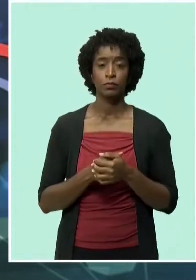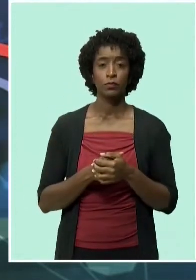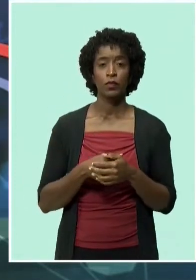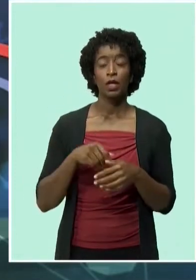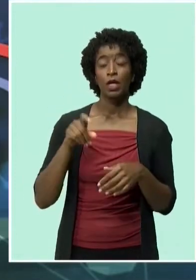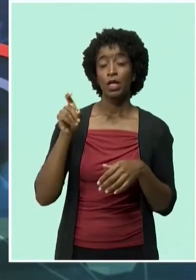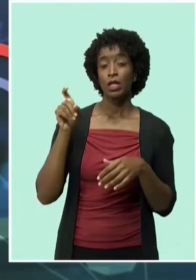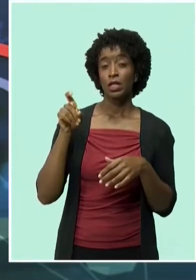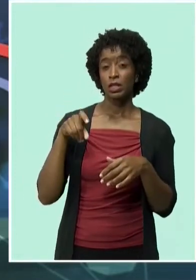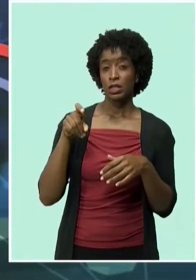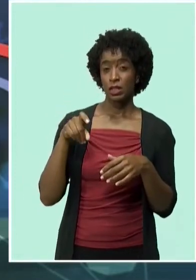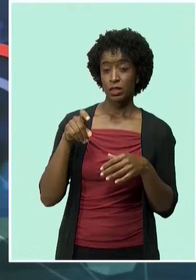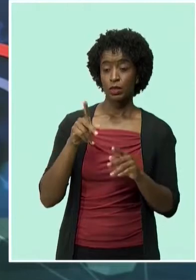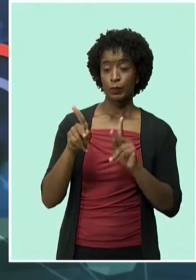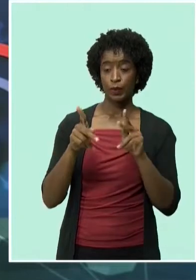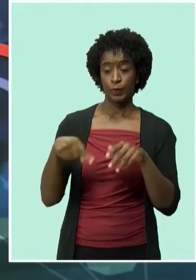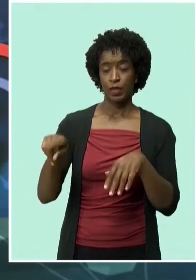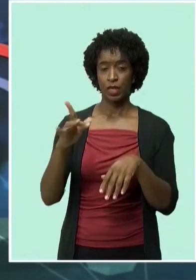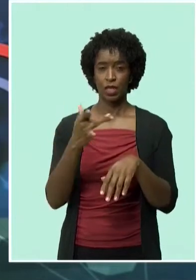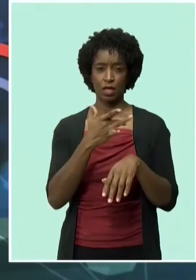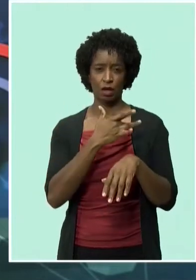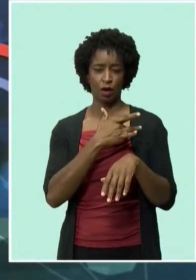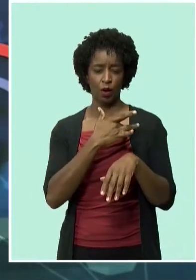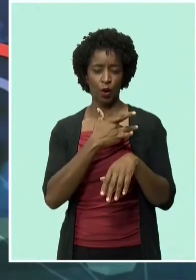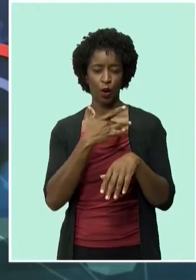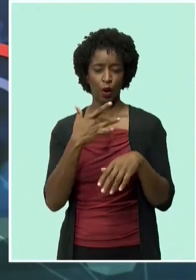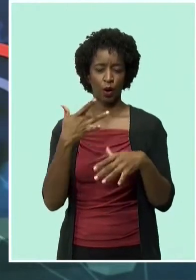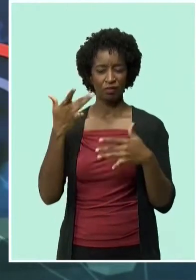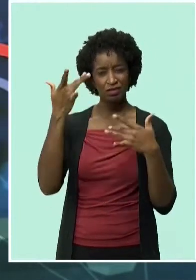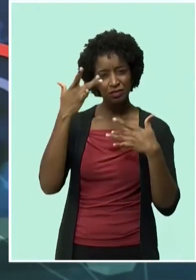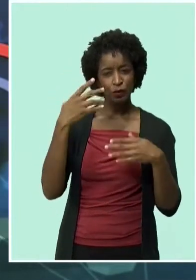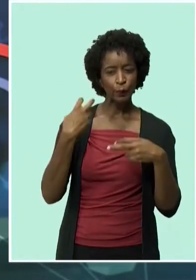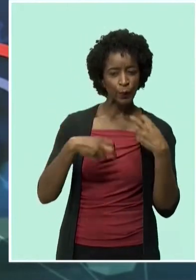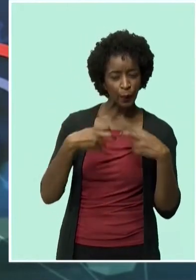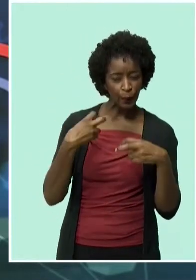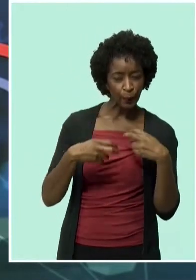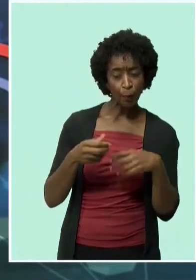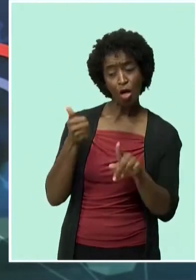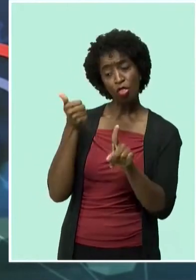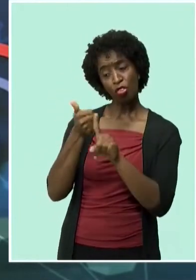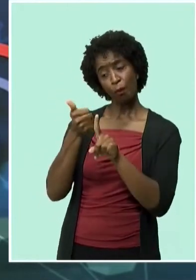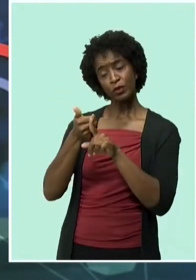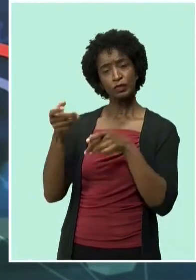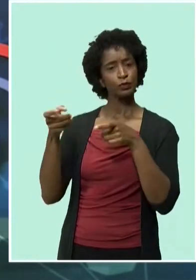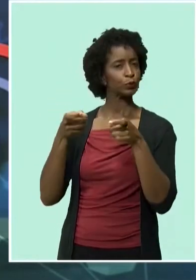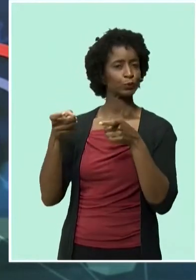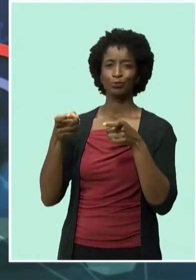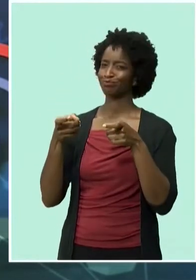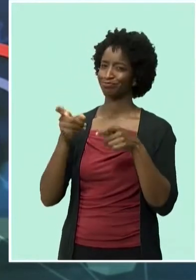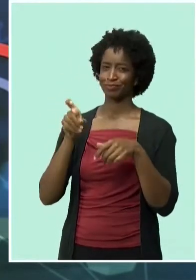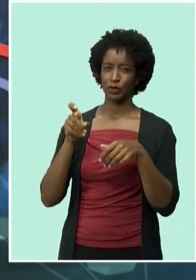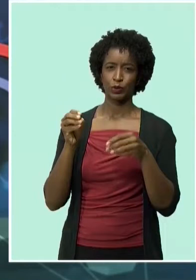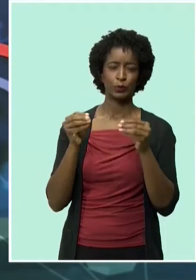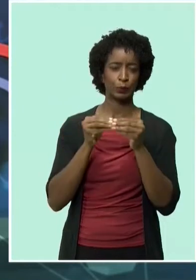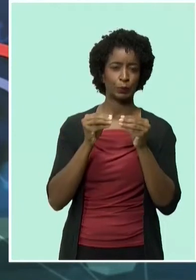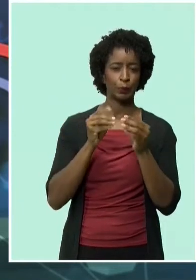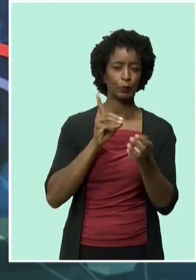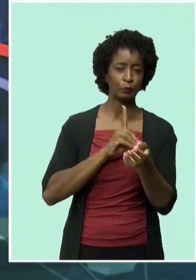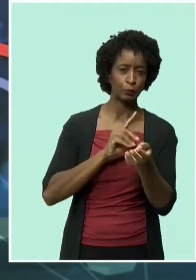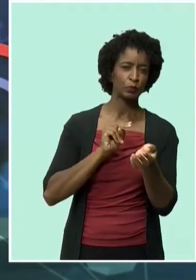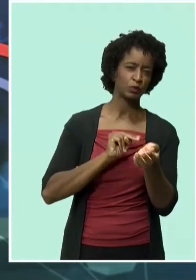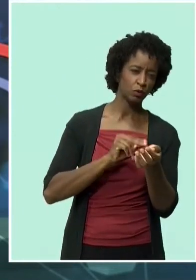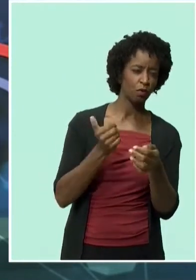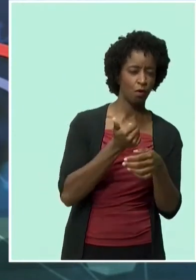fewer patients with heart problems are left to fend for themselves. The Deputy Dean in the Faculty of Medical Sciences at the UWI Cave